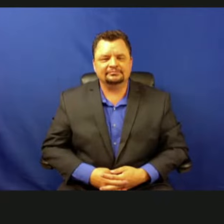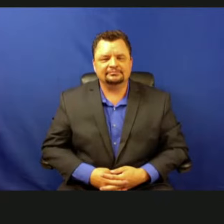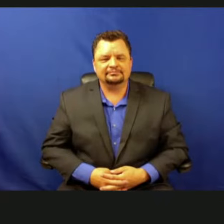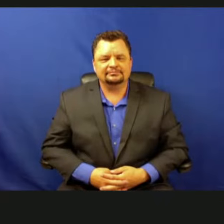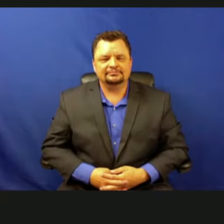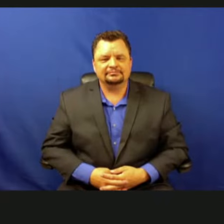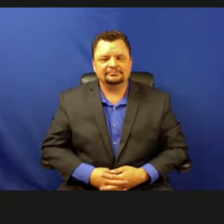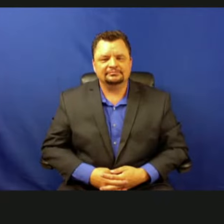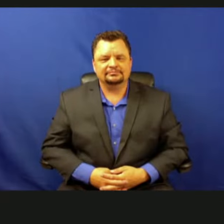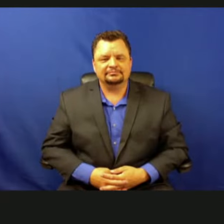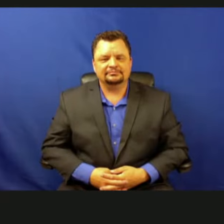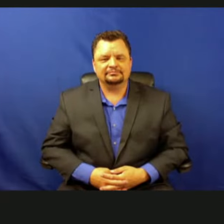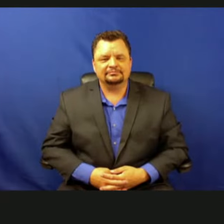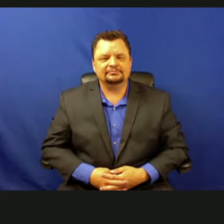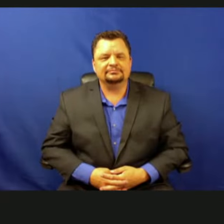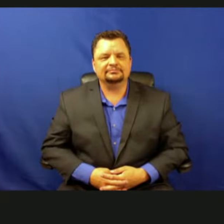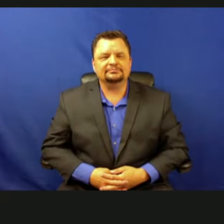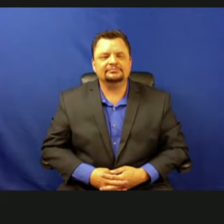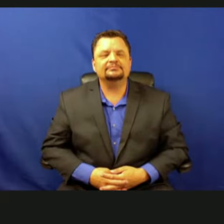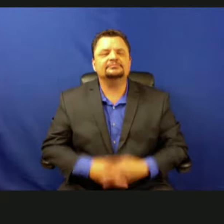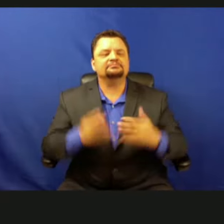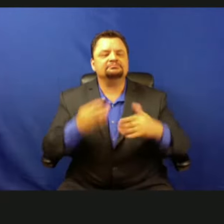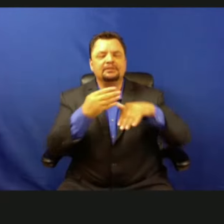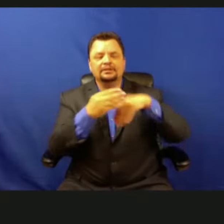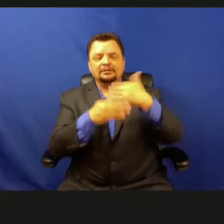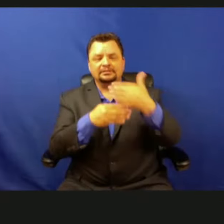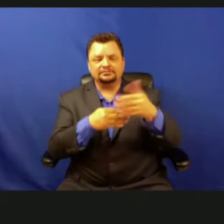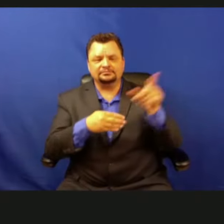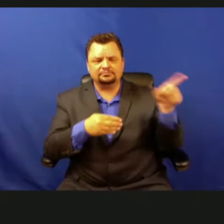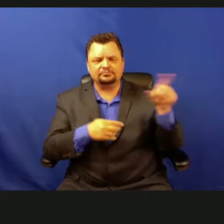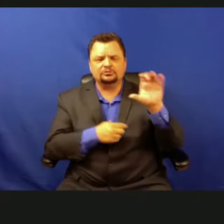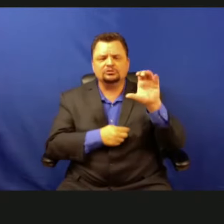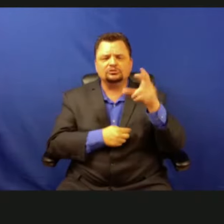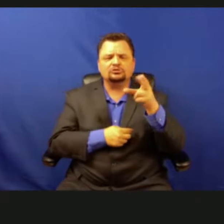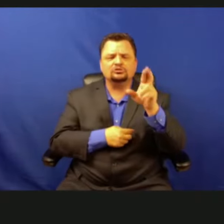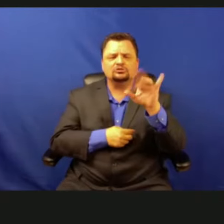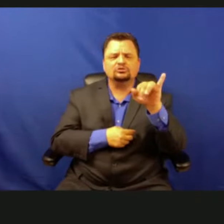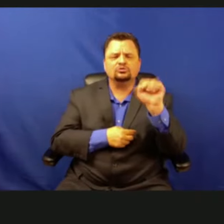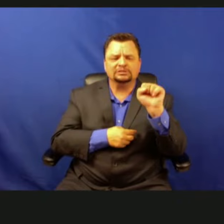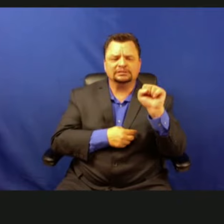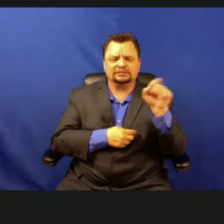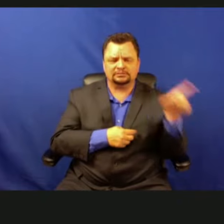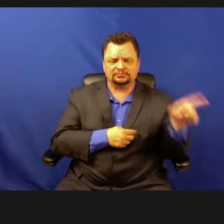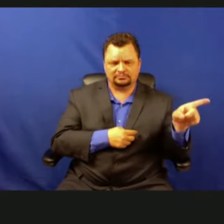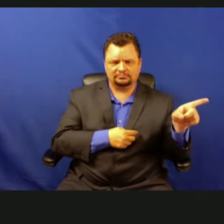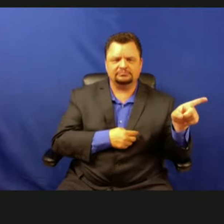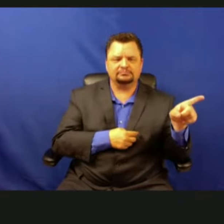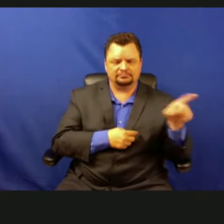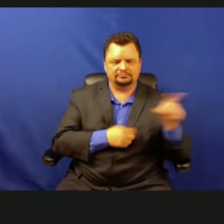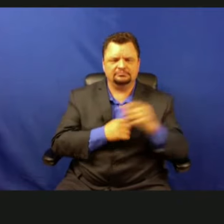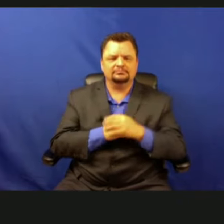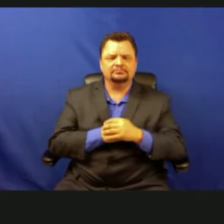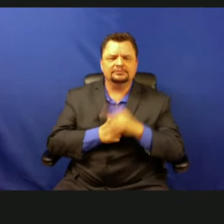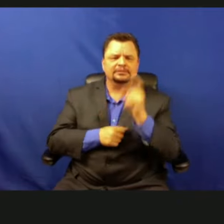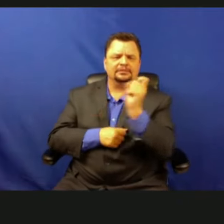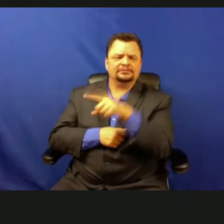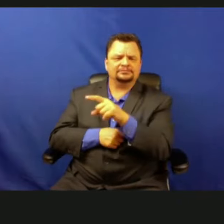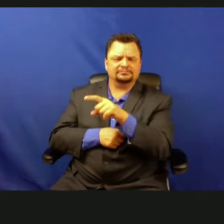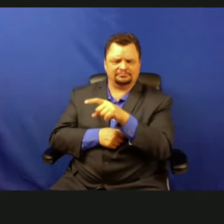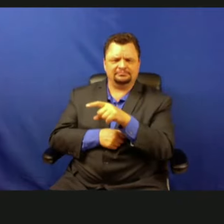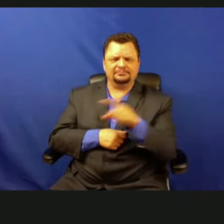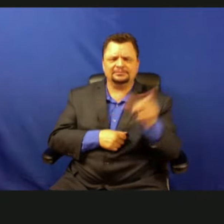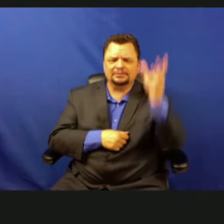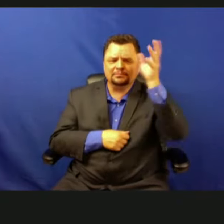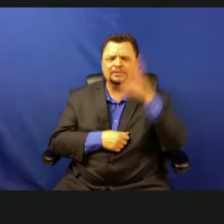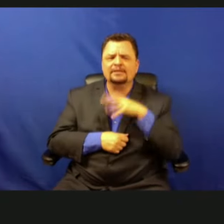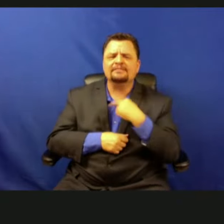Our next question is from Chris. Go ahead, Chris. Chris Vanderveen with 9 News. Governor, I want to ask you about just this morning, an